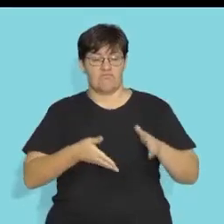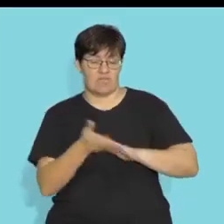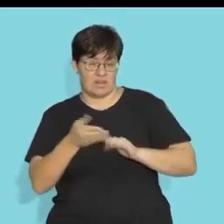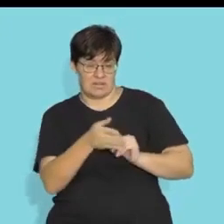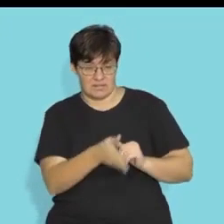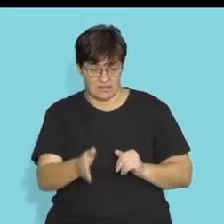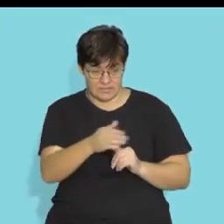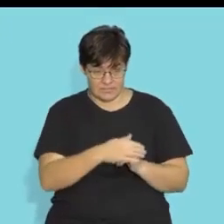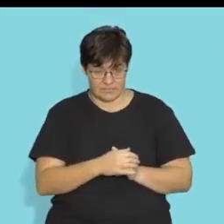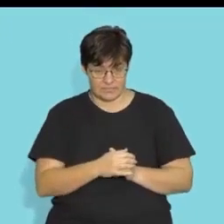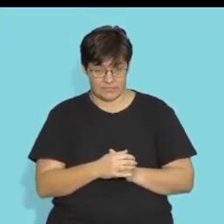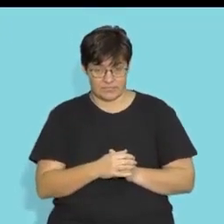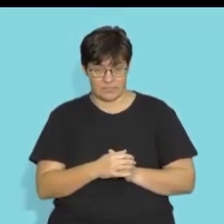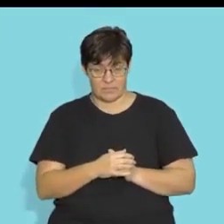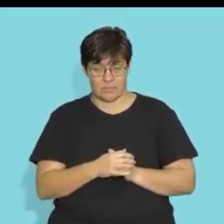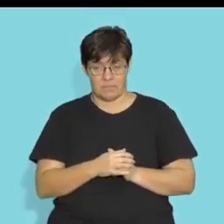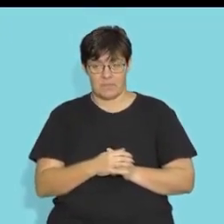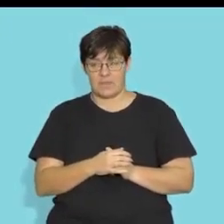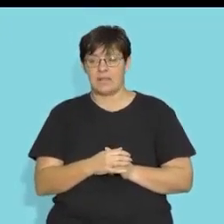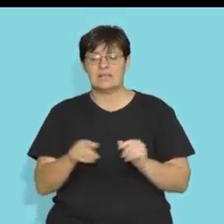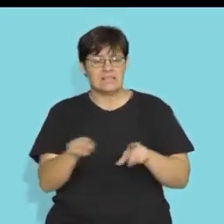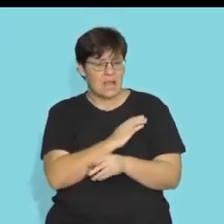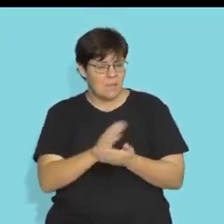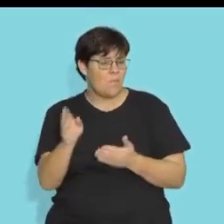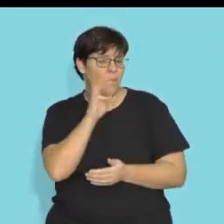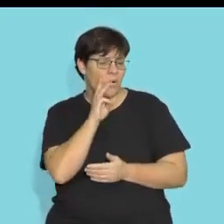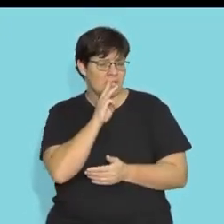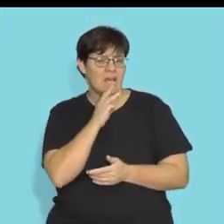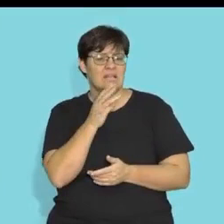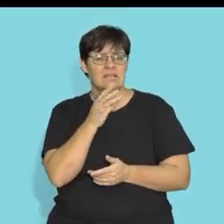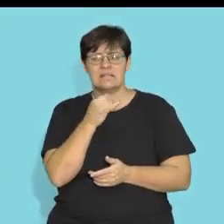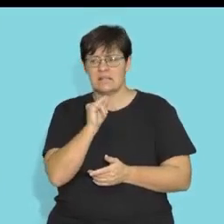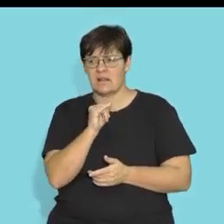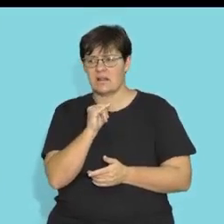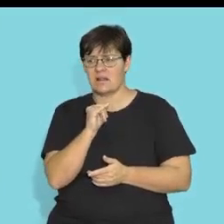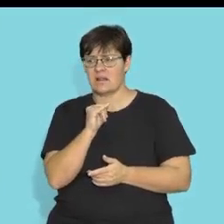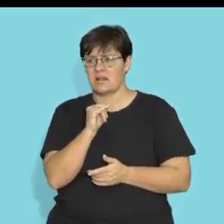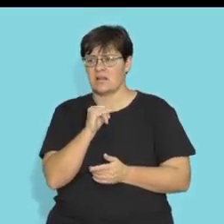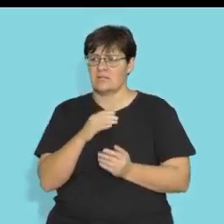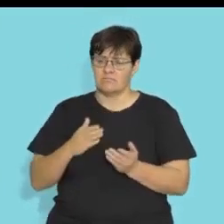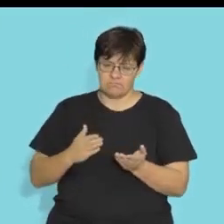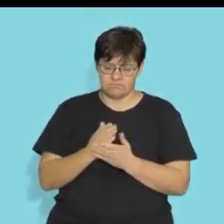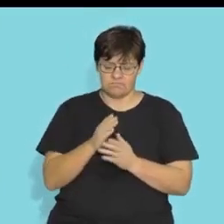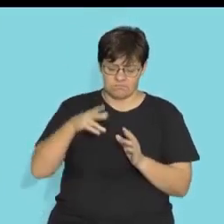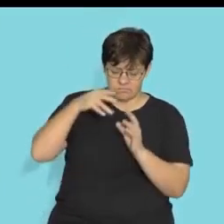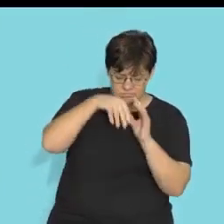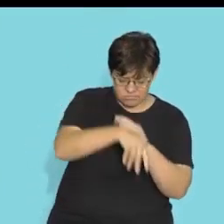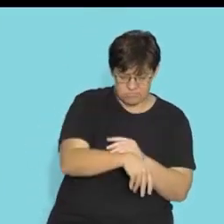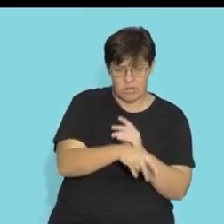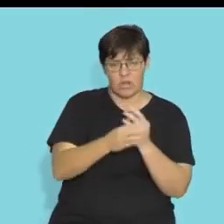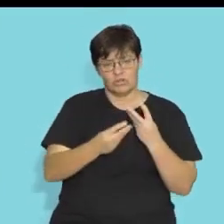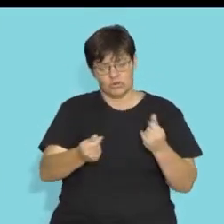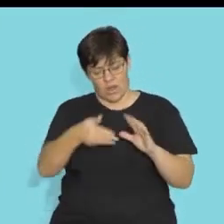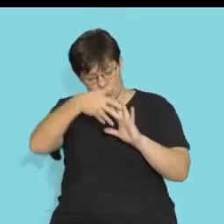surface runoff. However, there is some water that also flows directly into the